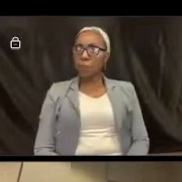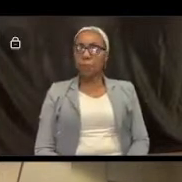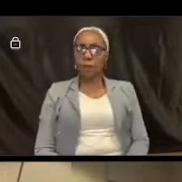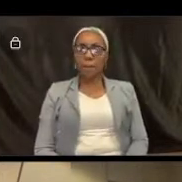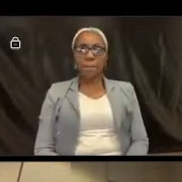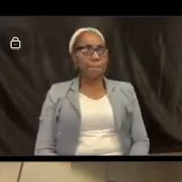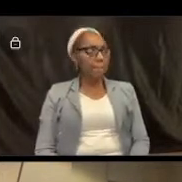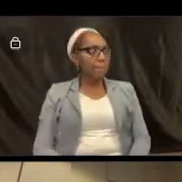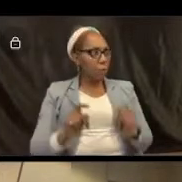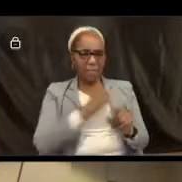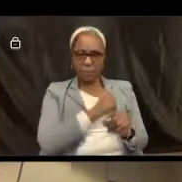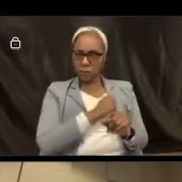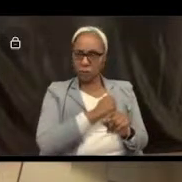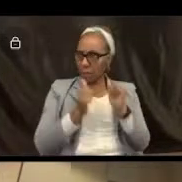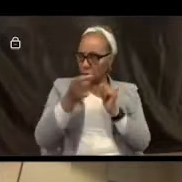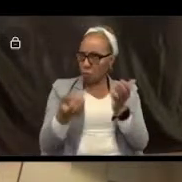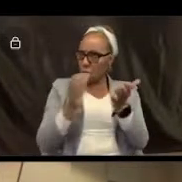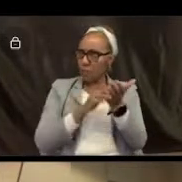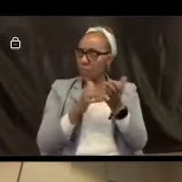I'm sorry, could you repeat?